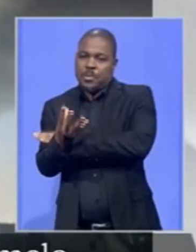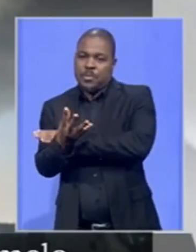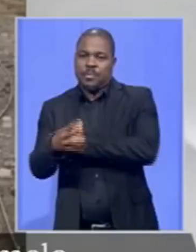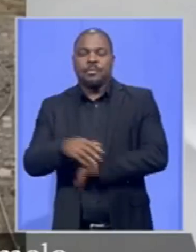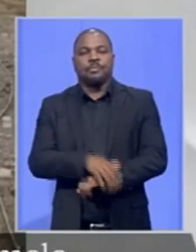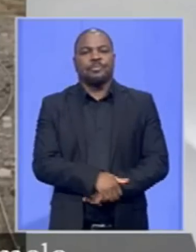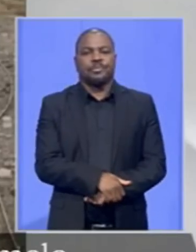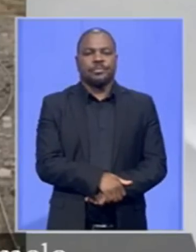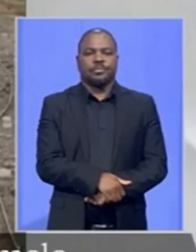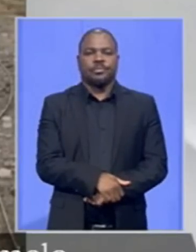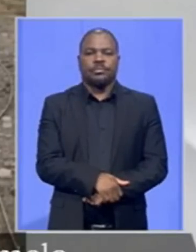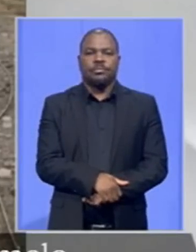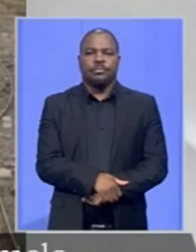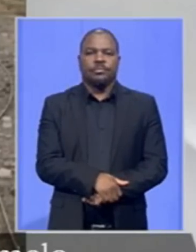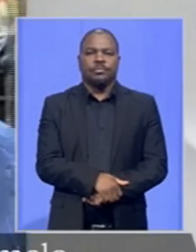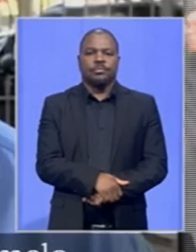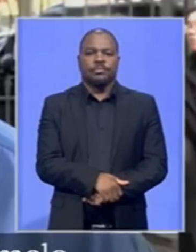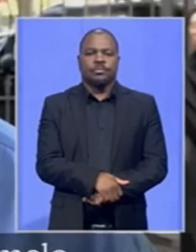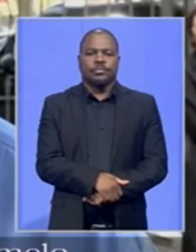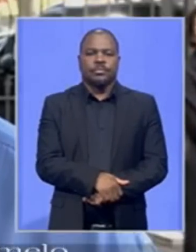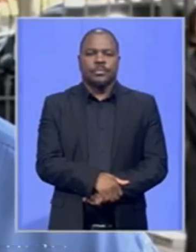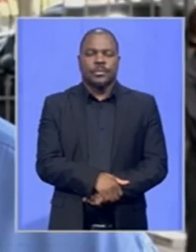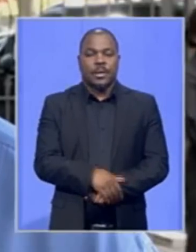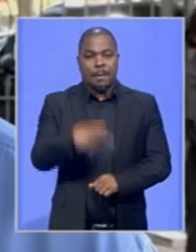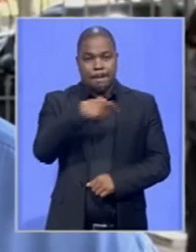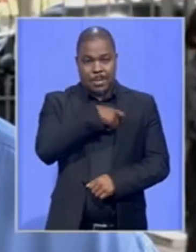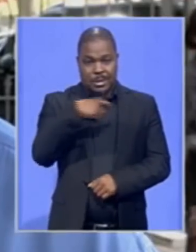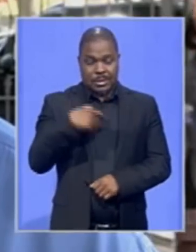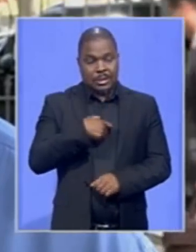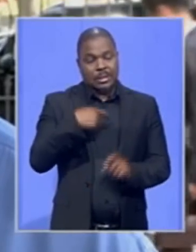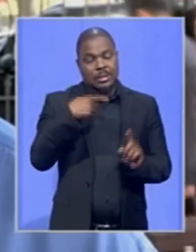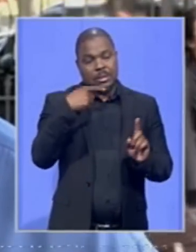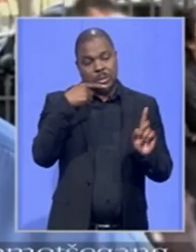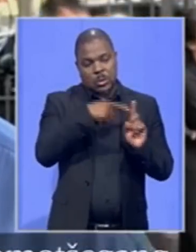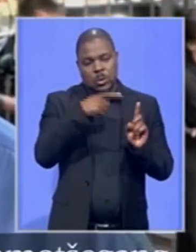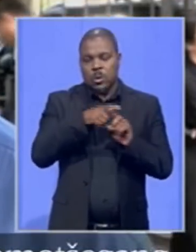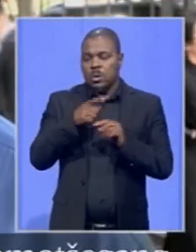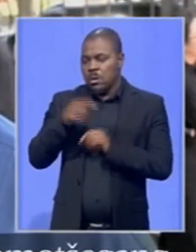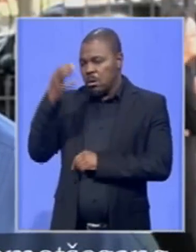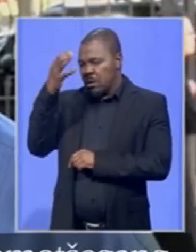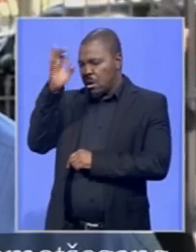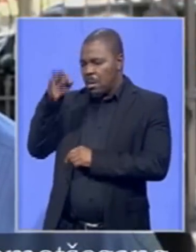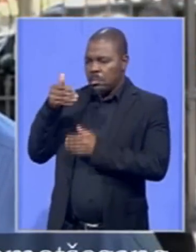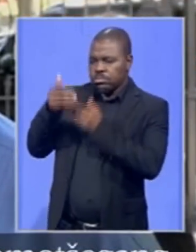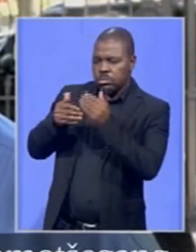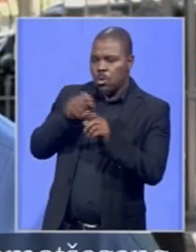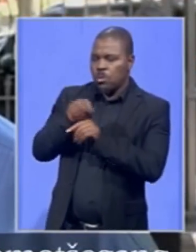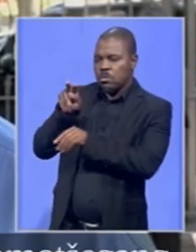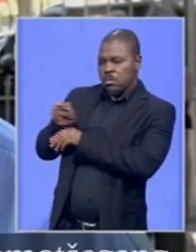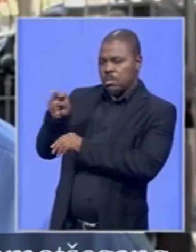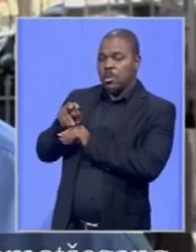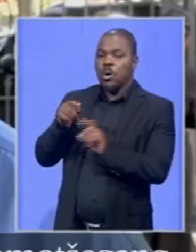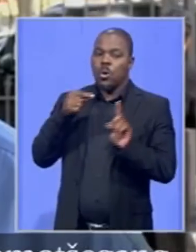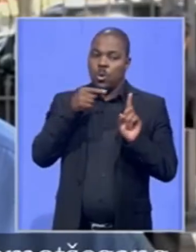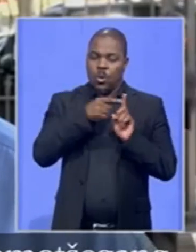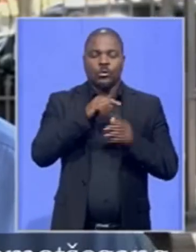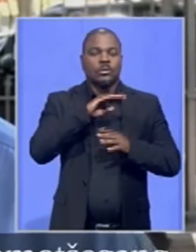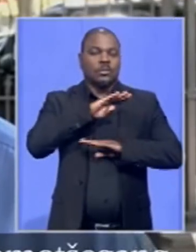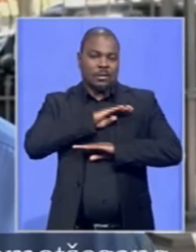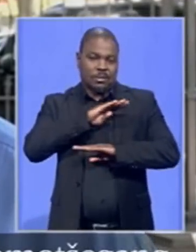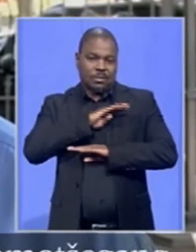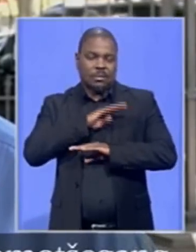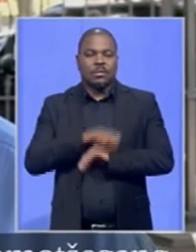Mpumalanga. The President has been monitoring government's response, and he is satisfied with the manner in which